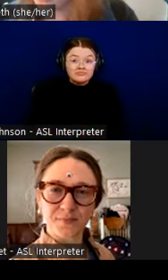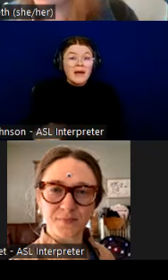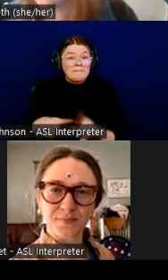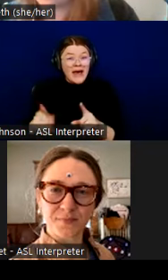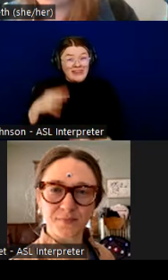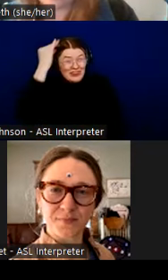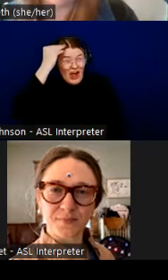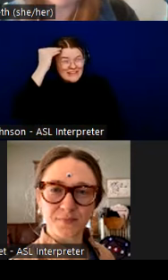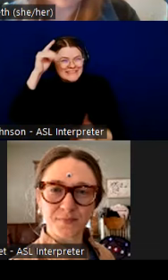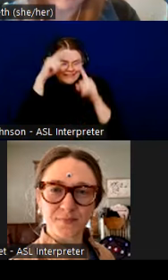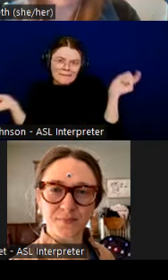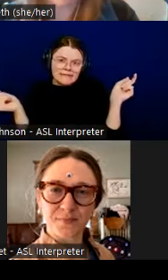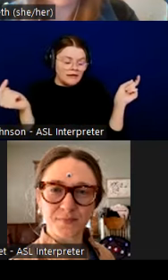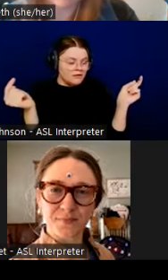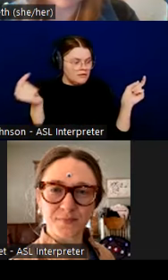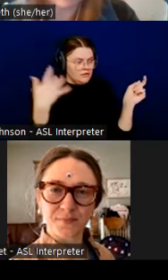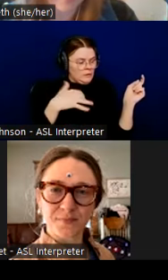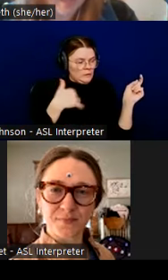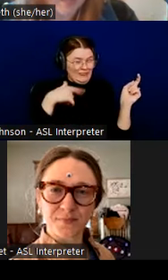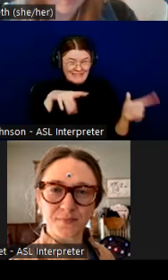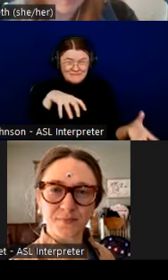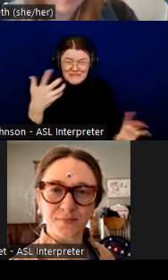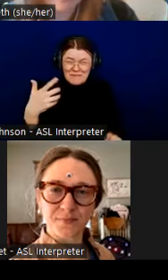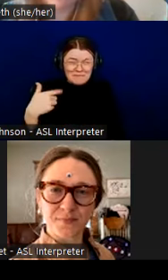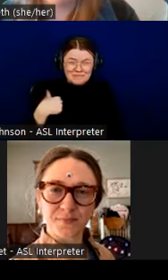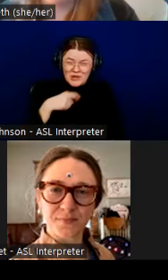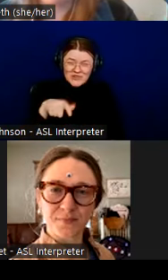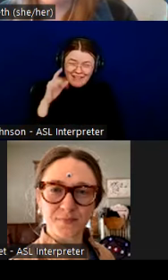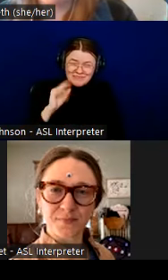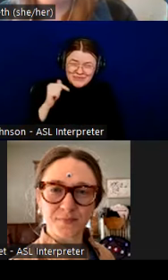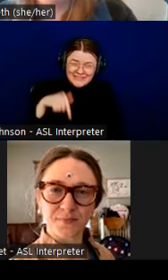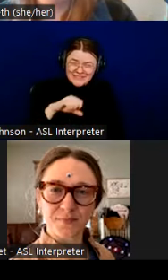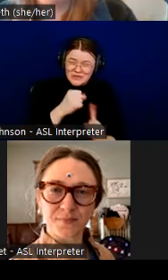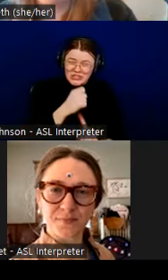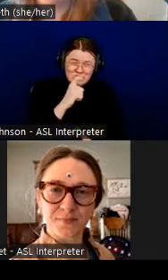This is wrong. I don't deserve this. This isn't okay."